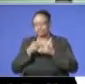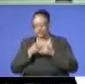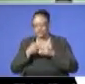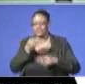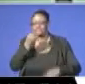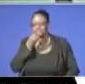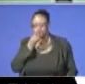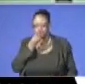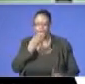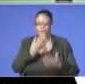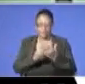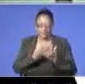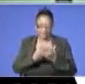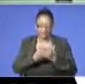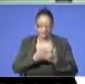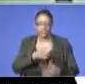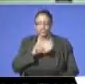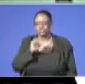In